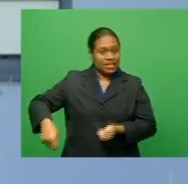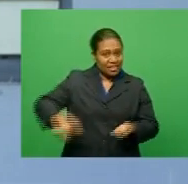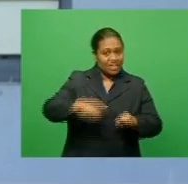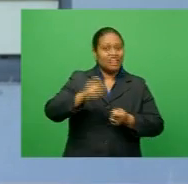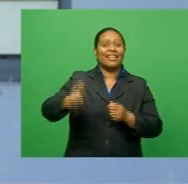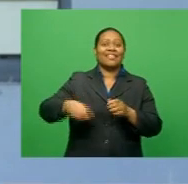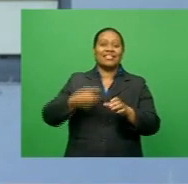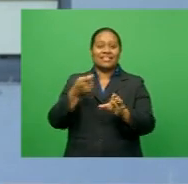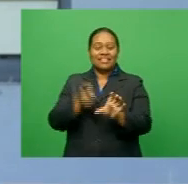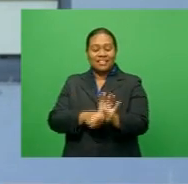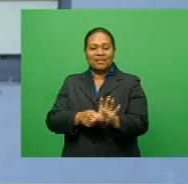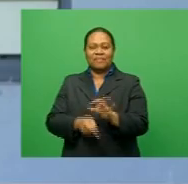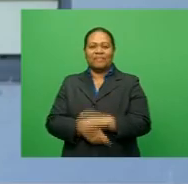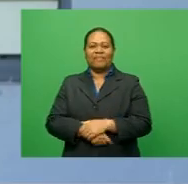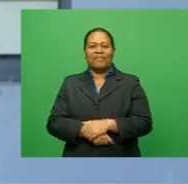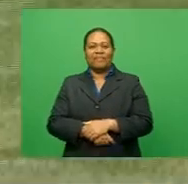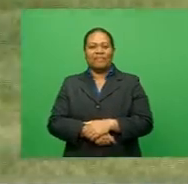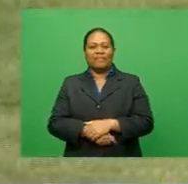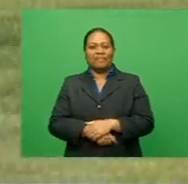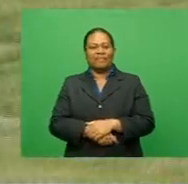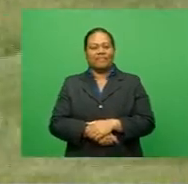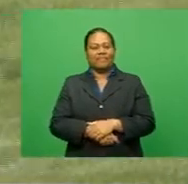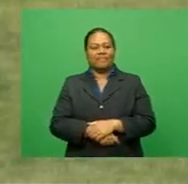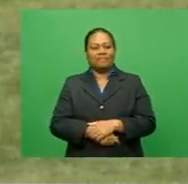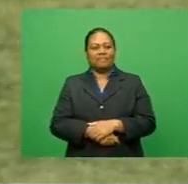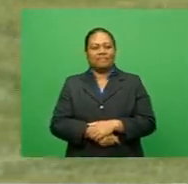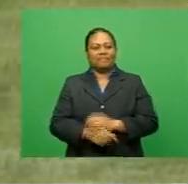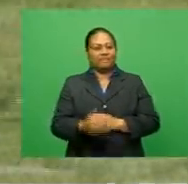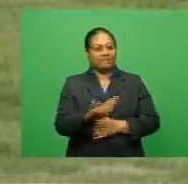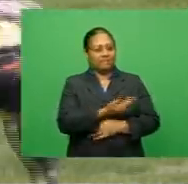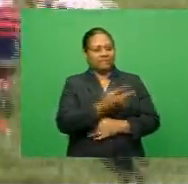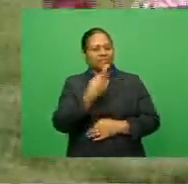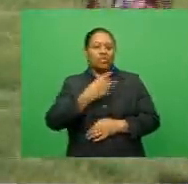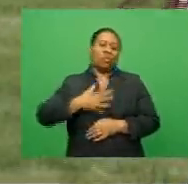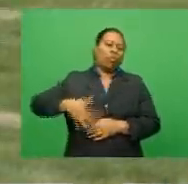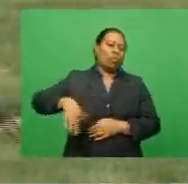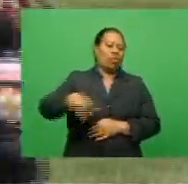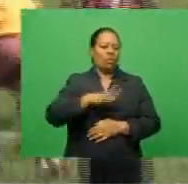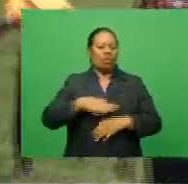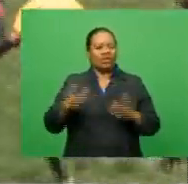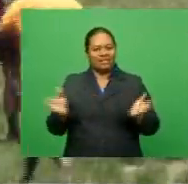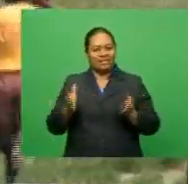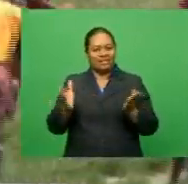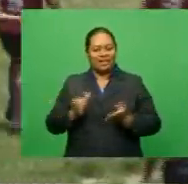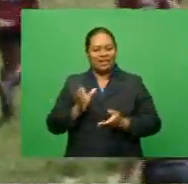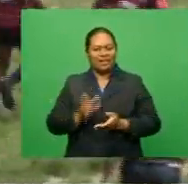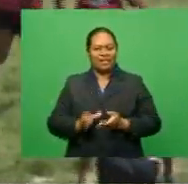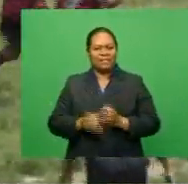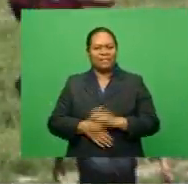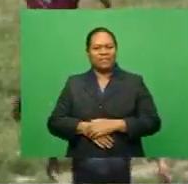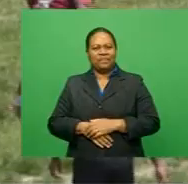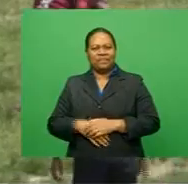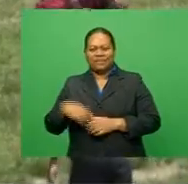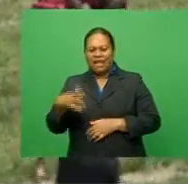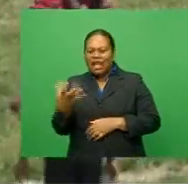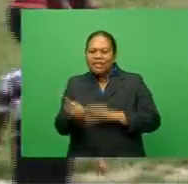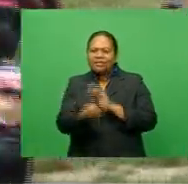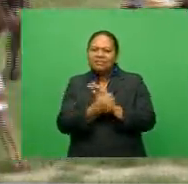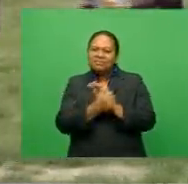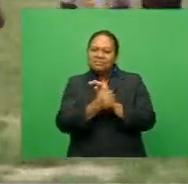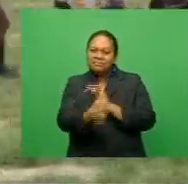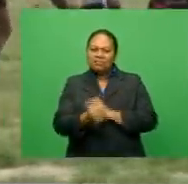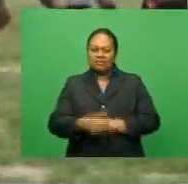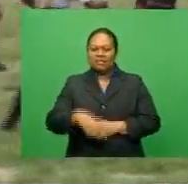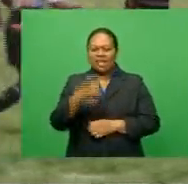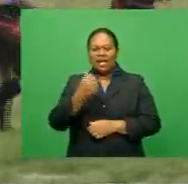year, I'll have all the players that have talent idea and that have put